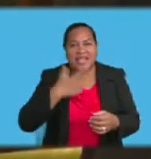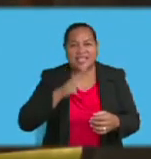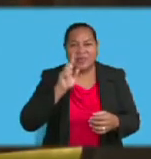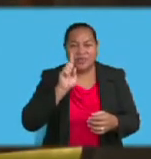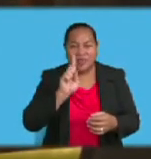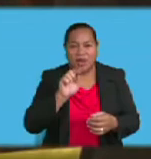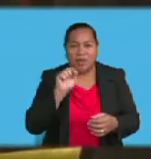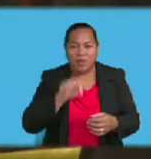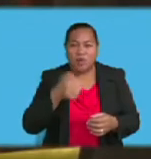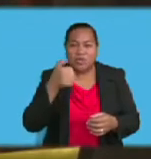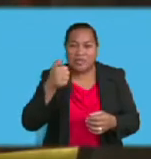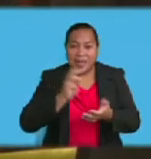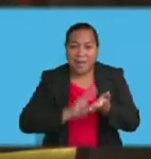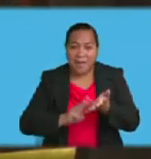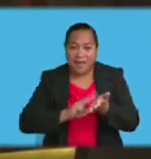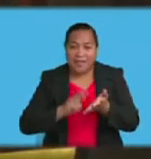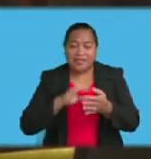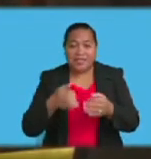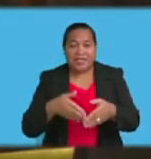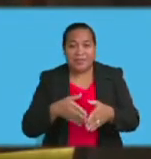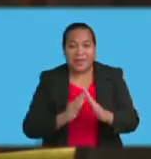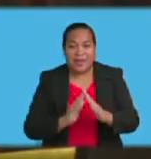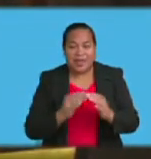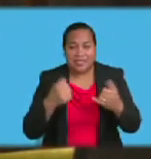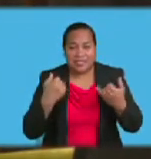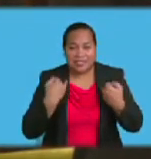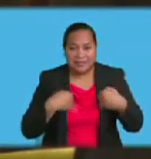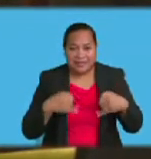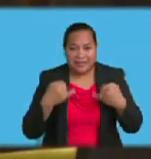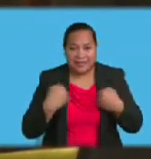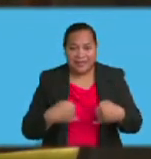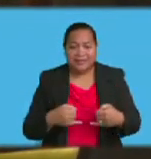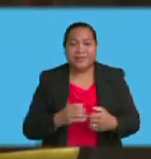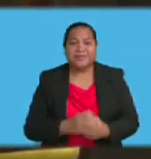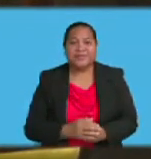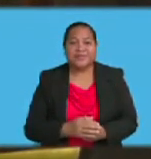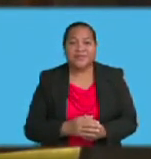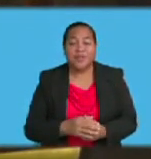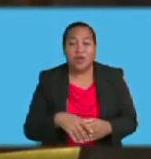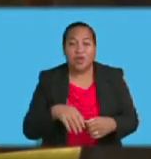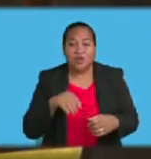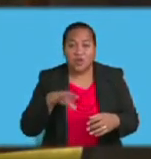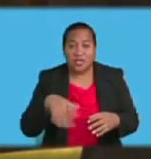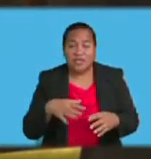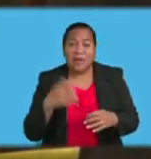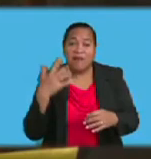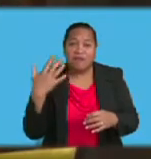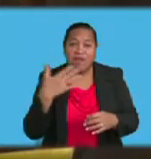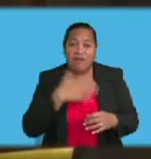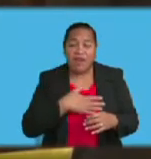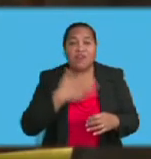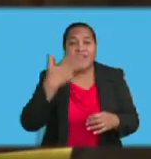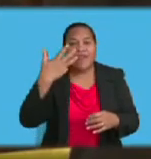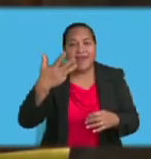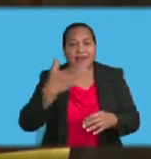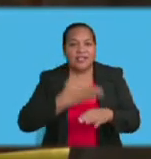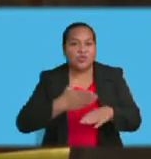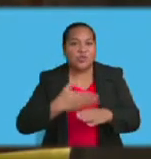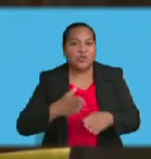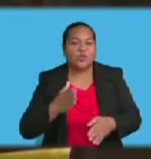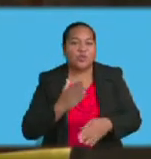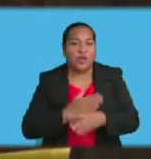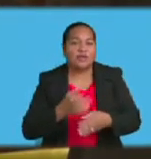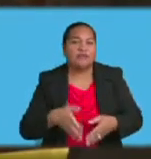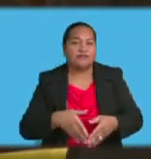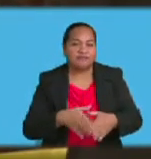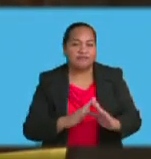81.6 million Fijian dollars were implemented. And this implementation, Madam Speaker, created about 509 jobs. So the newly